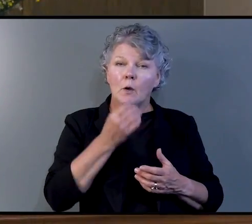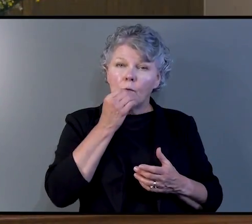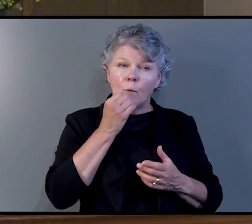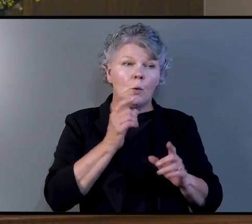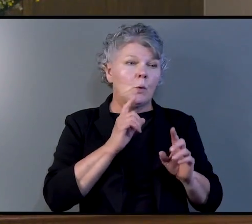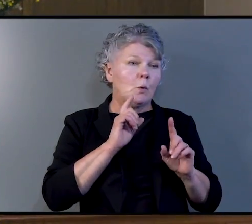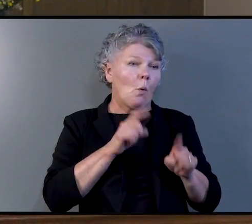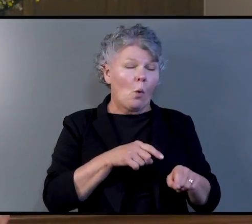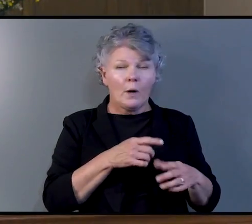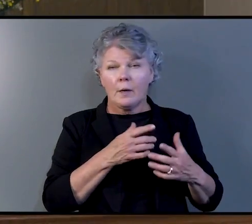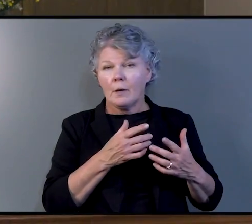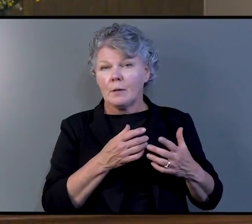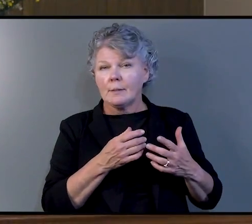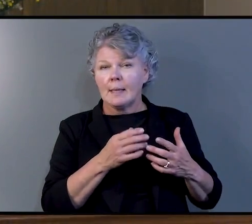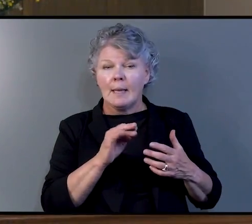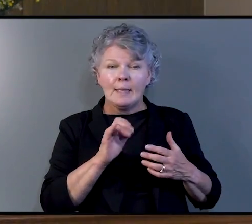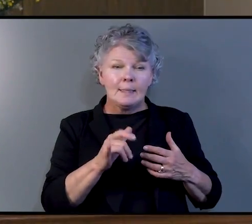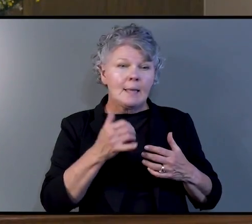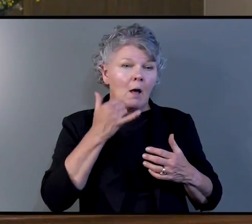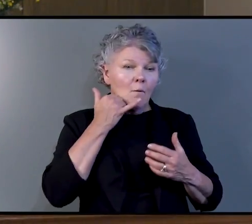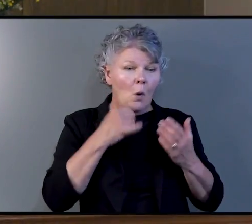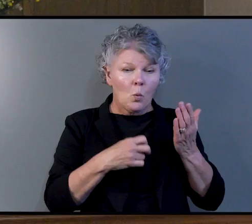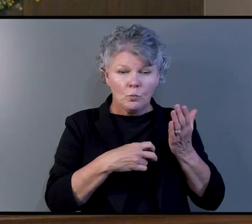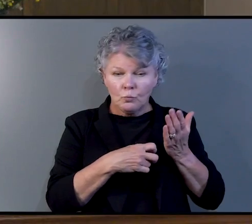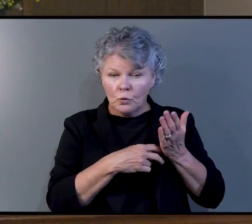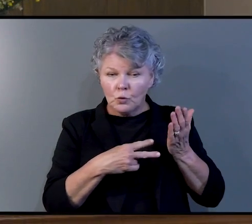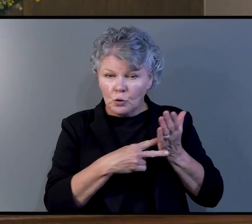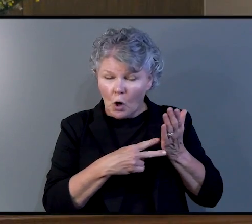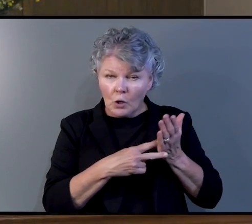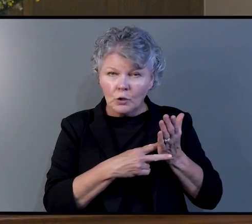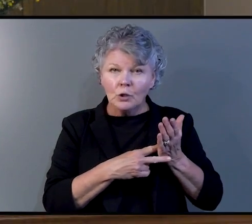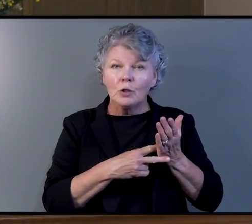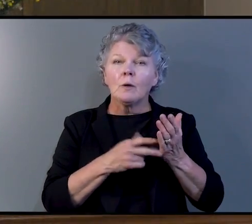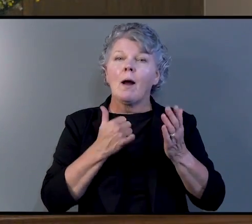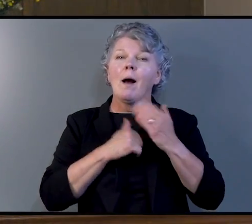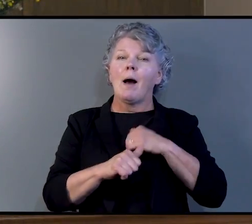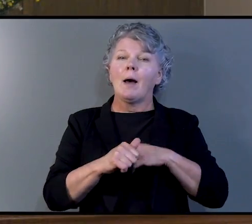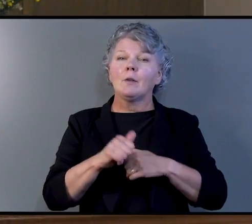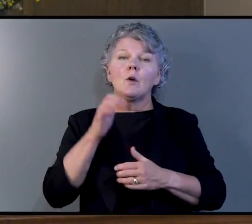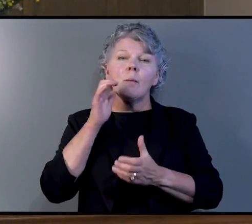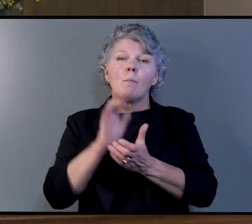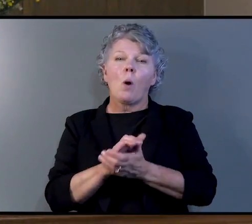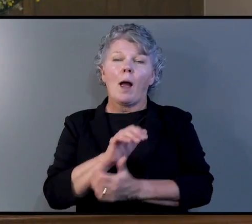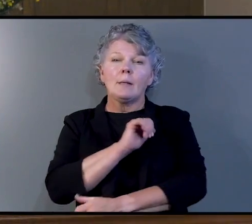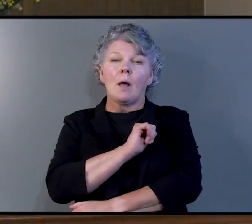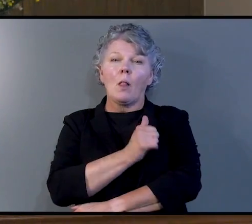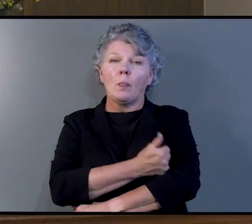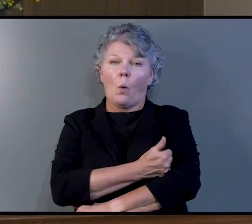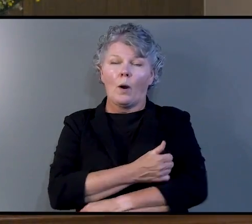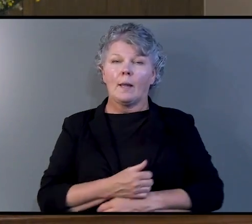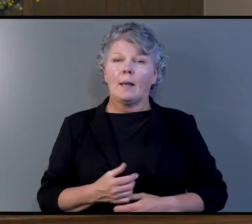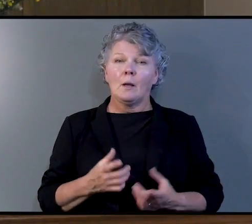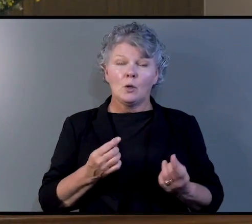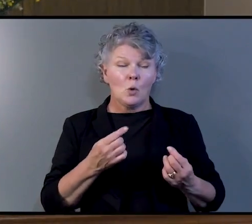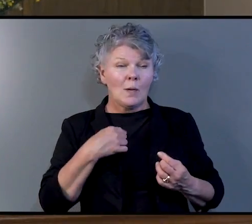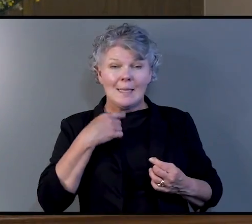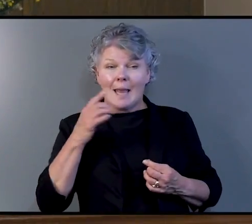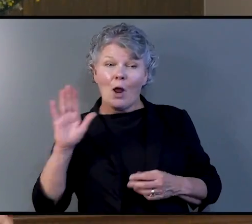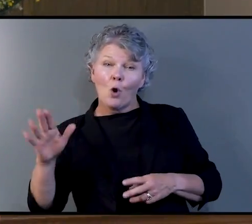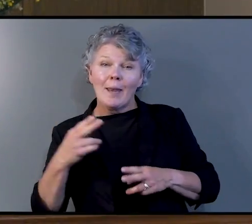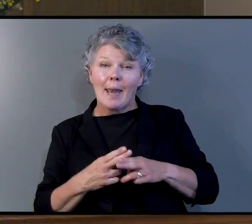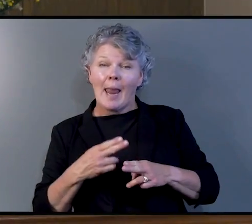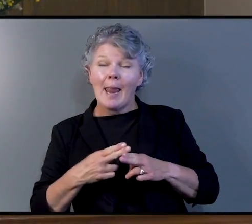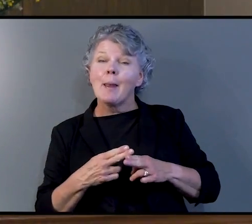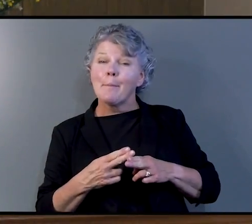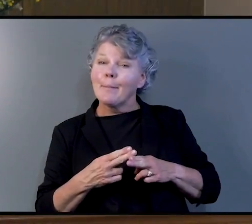phone chargers and so on, I was doing so under the bride's authority. All I would have to do is drop the bride's name, and